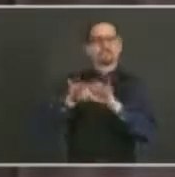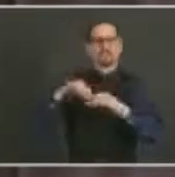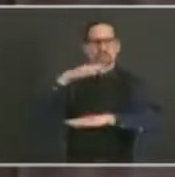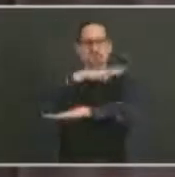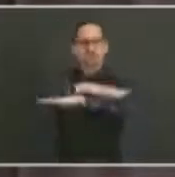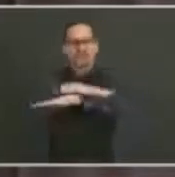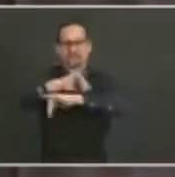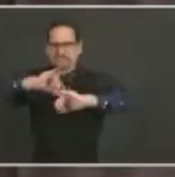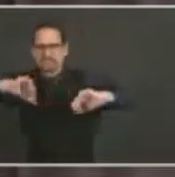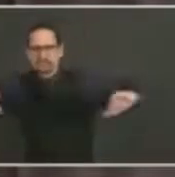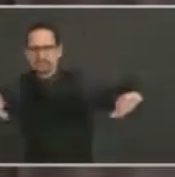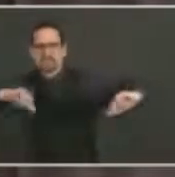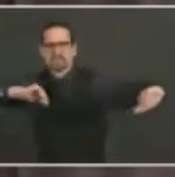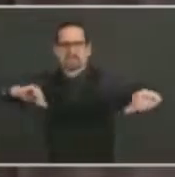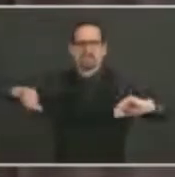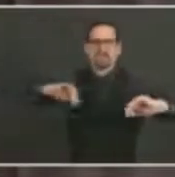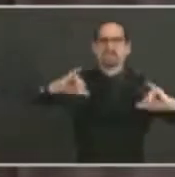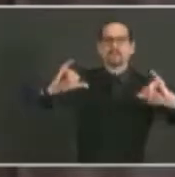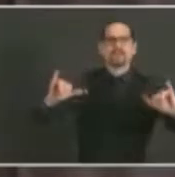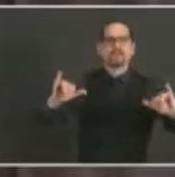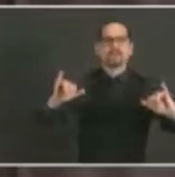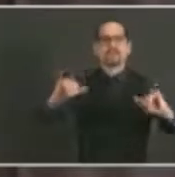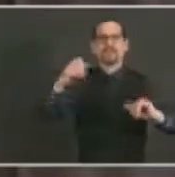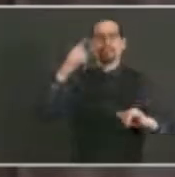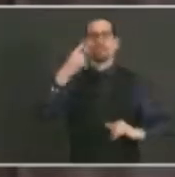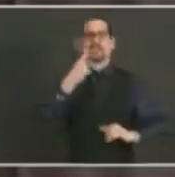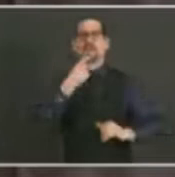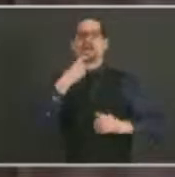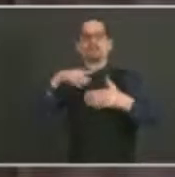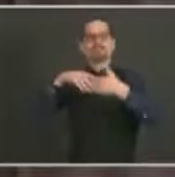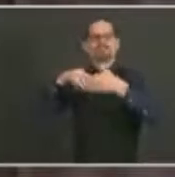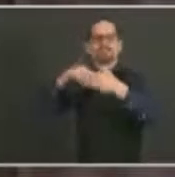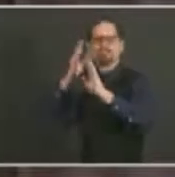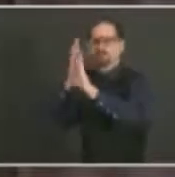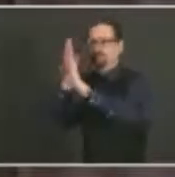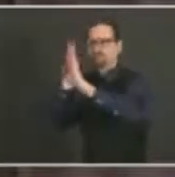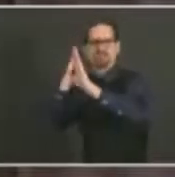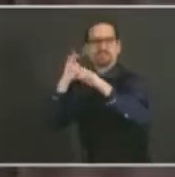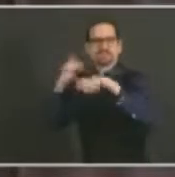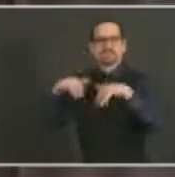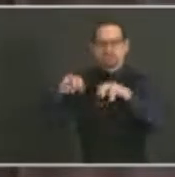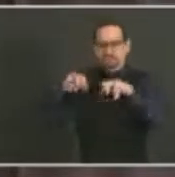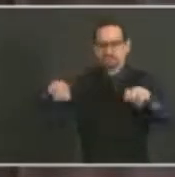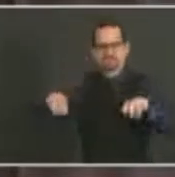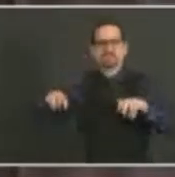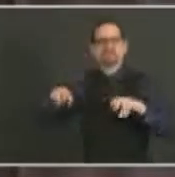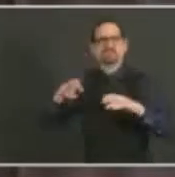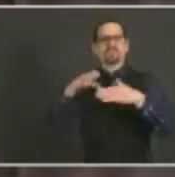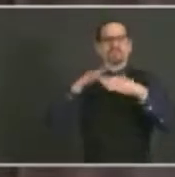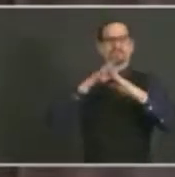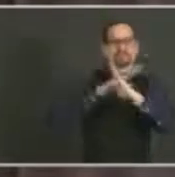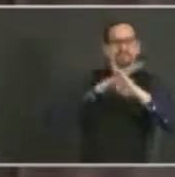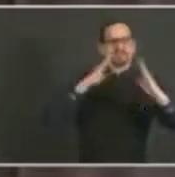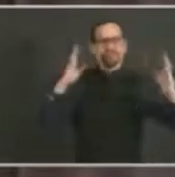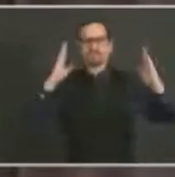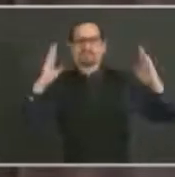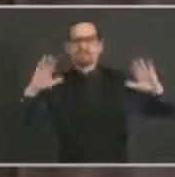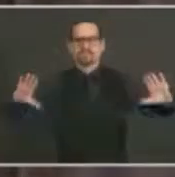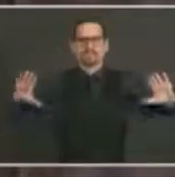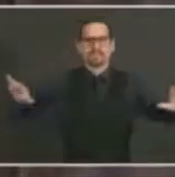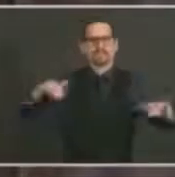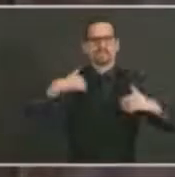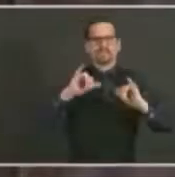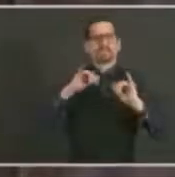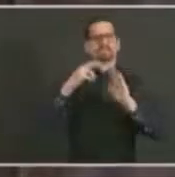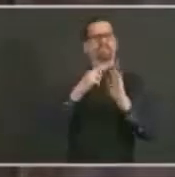in making sure that it's still seating, dining services in place, and making sure that there's a limitation on the